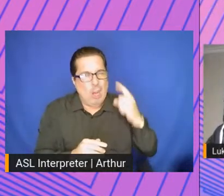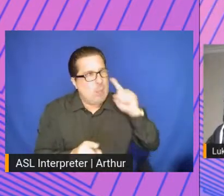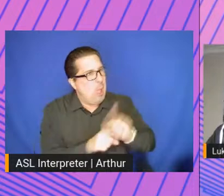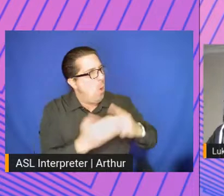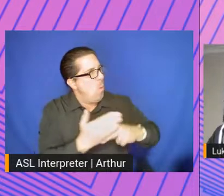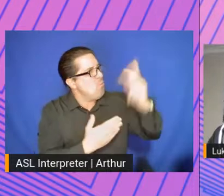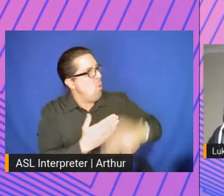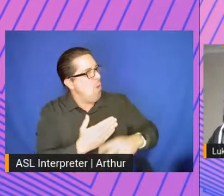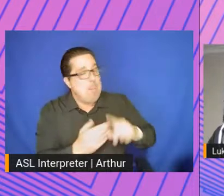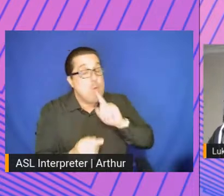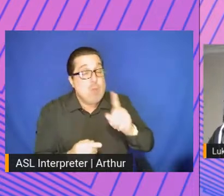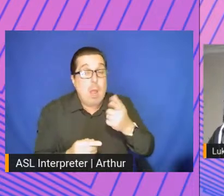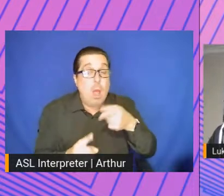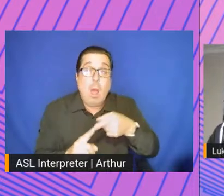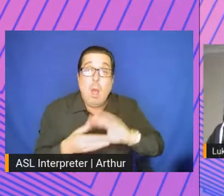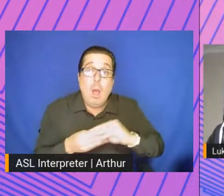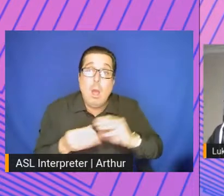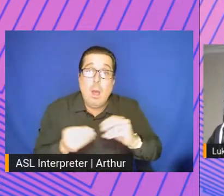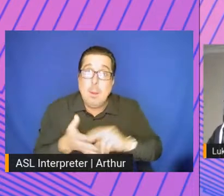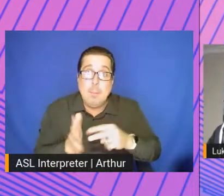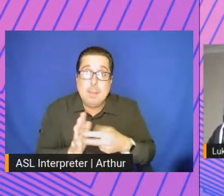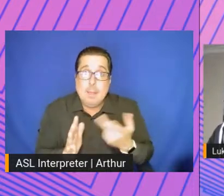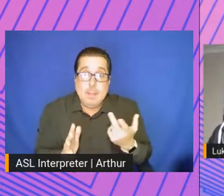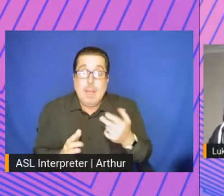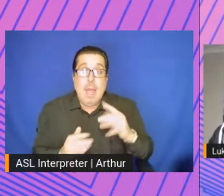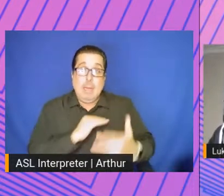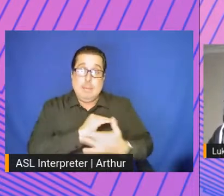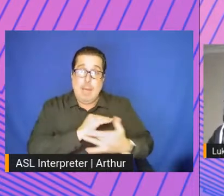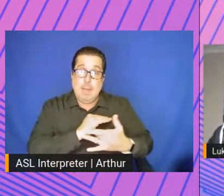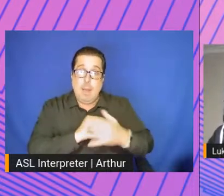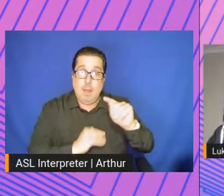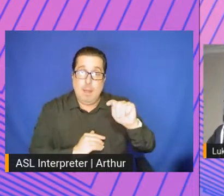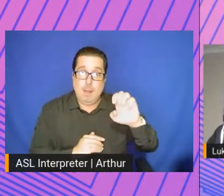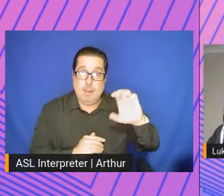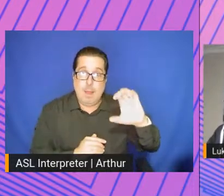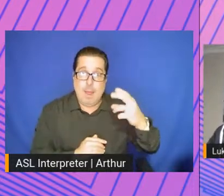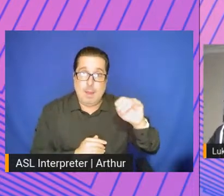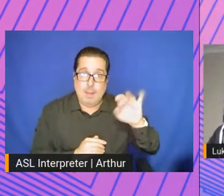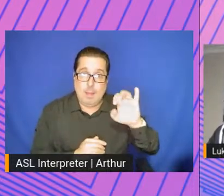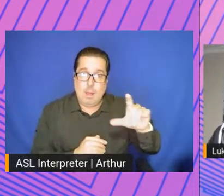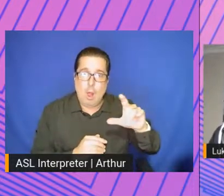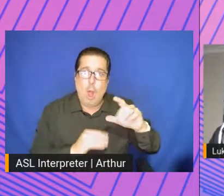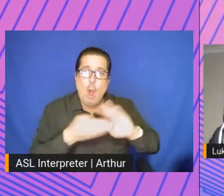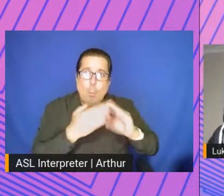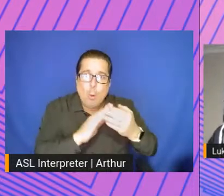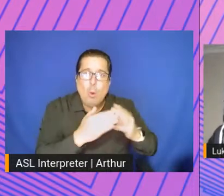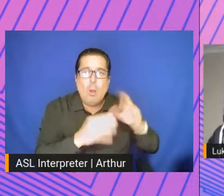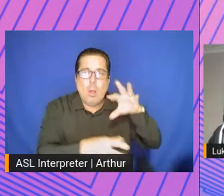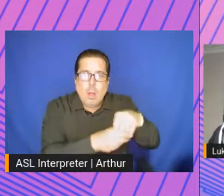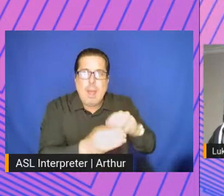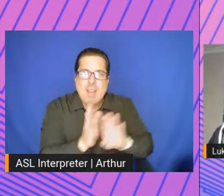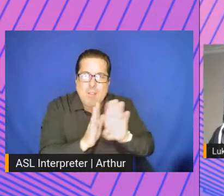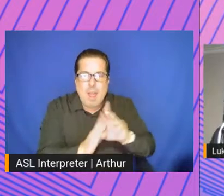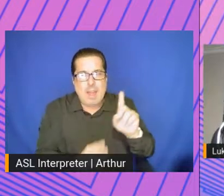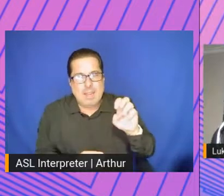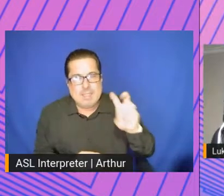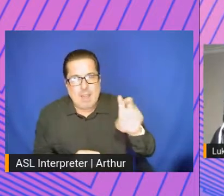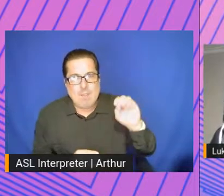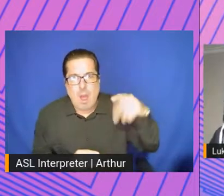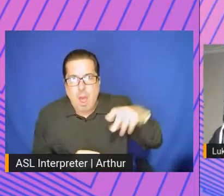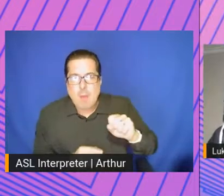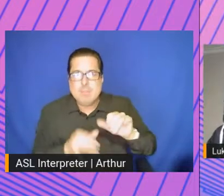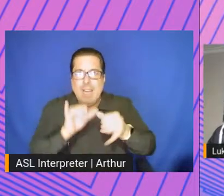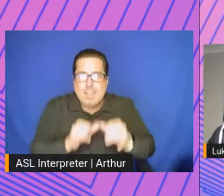about is the technical community, and that will consist of developers, DevOps engineers, SRE,